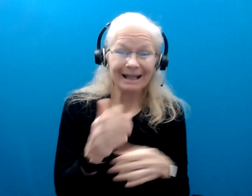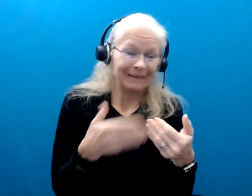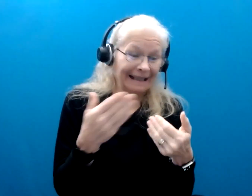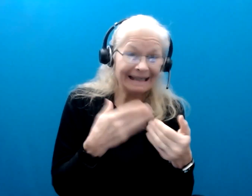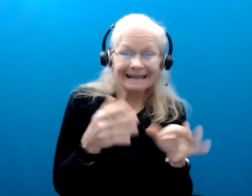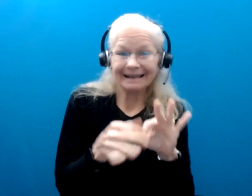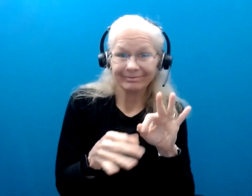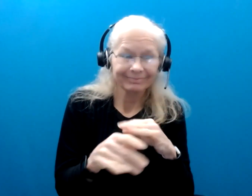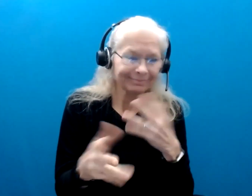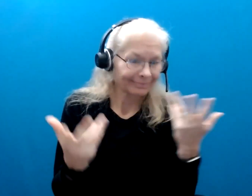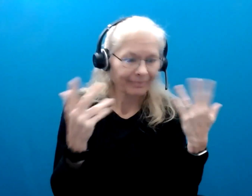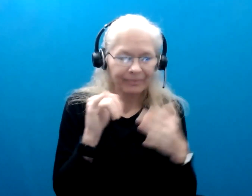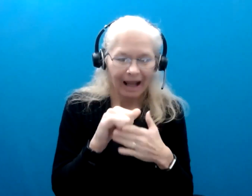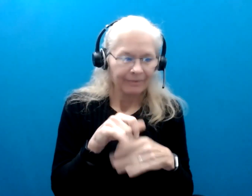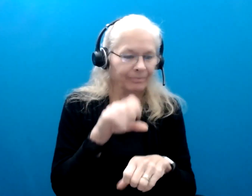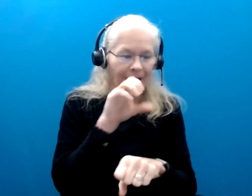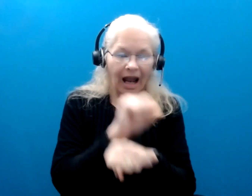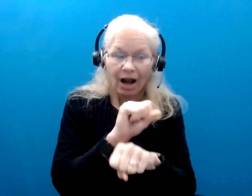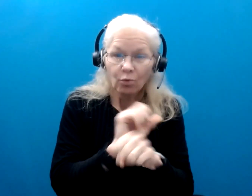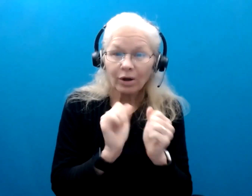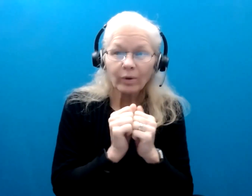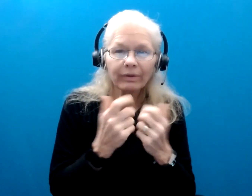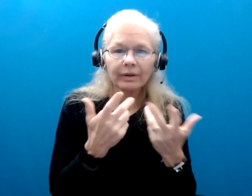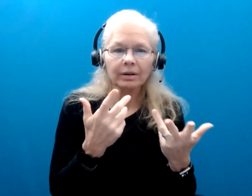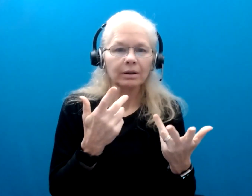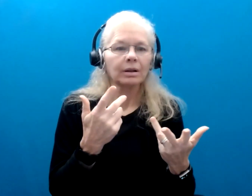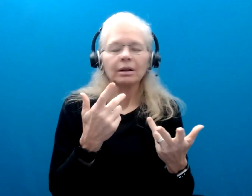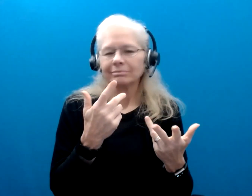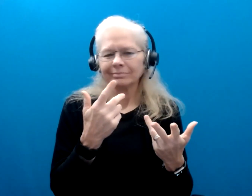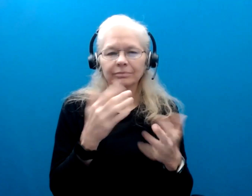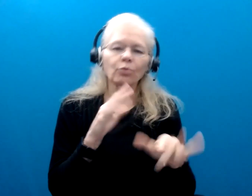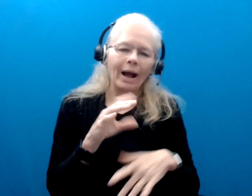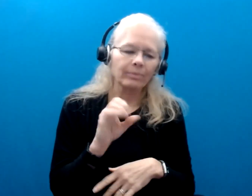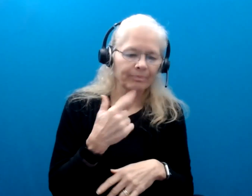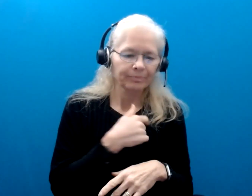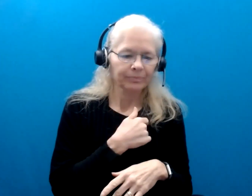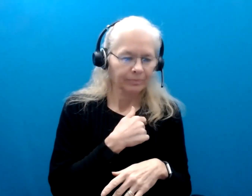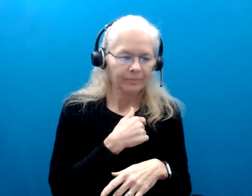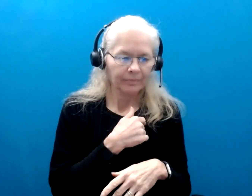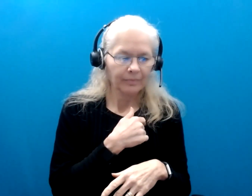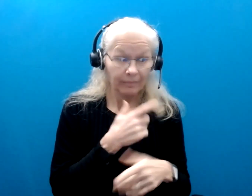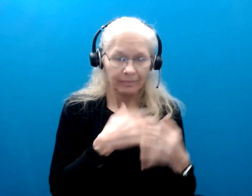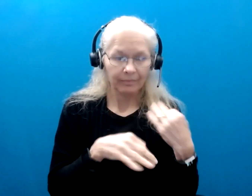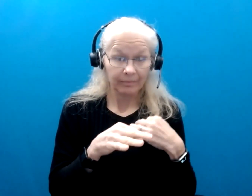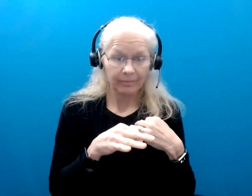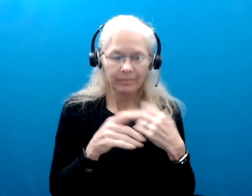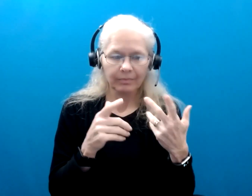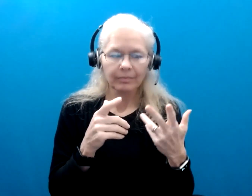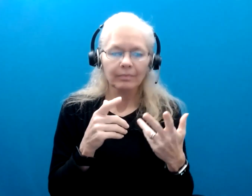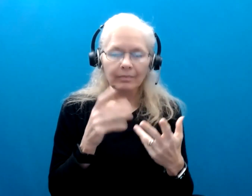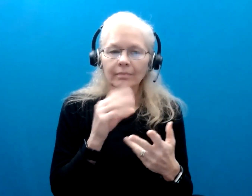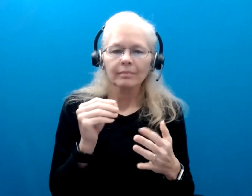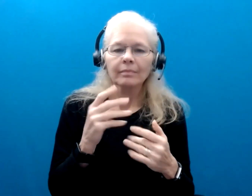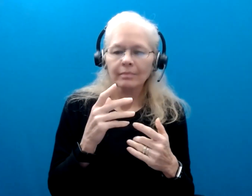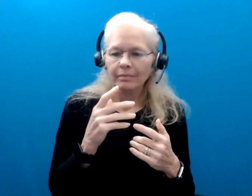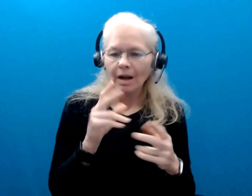Working with, we had a lot of talk about the importance of having data and really monitoring existing